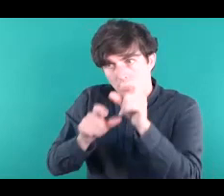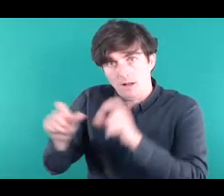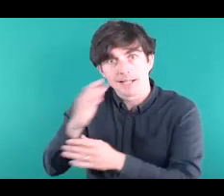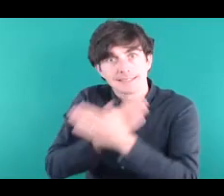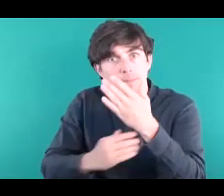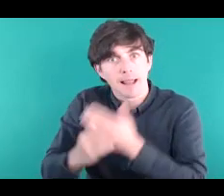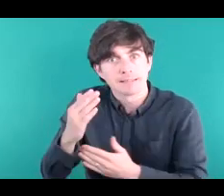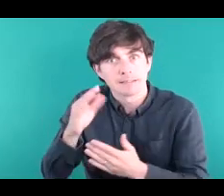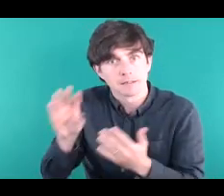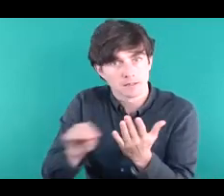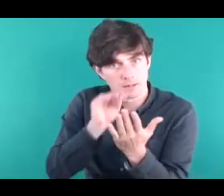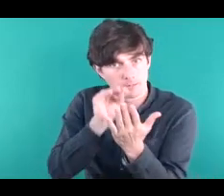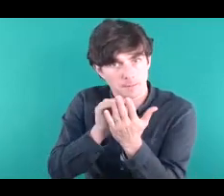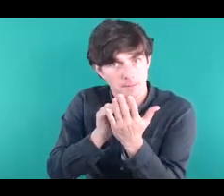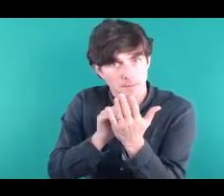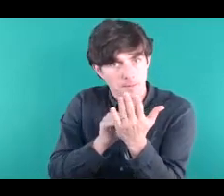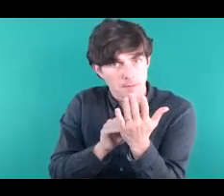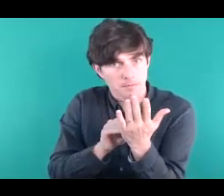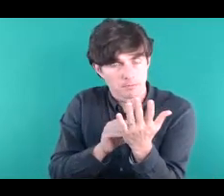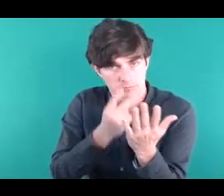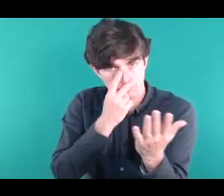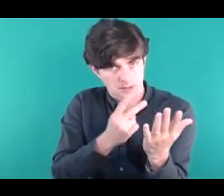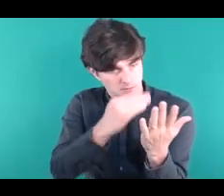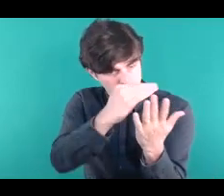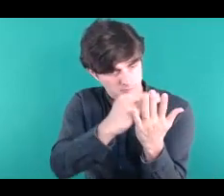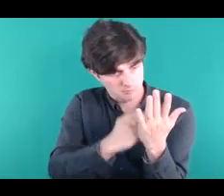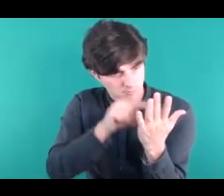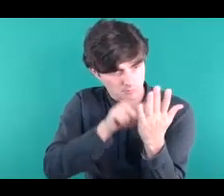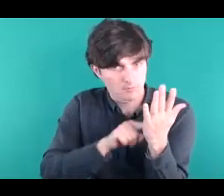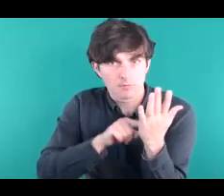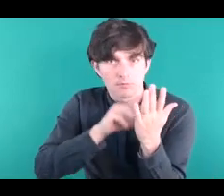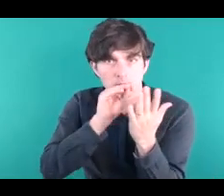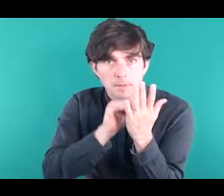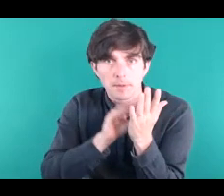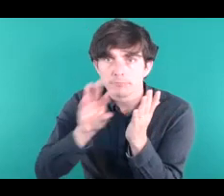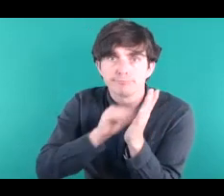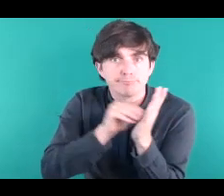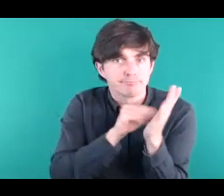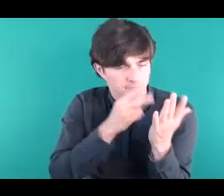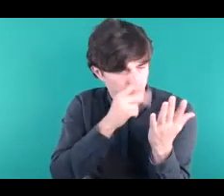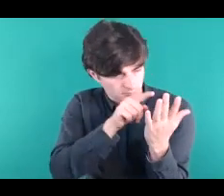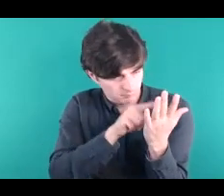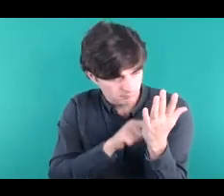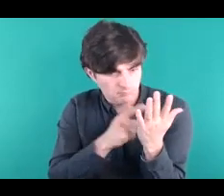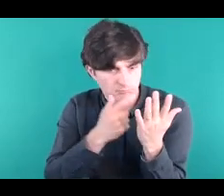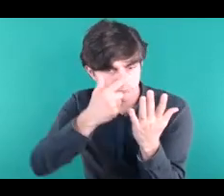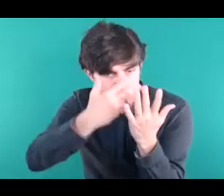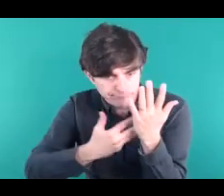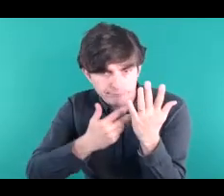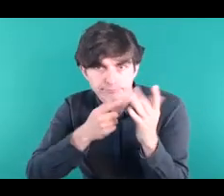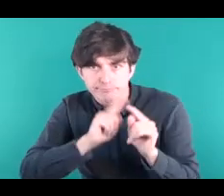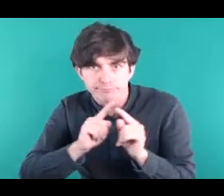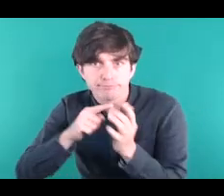are under poverty criteria. So we still do not